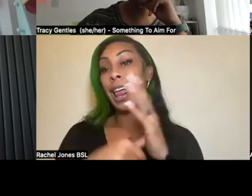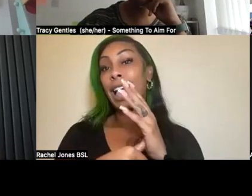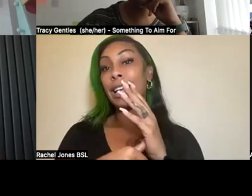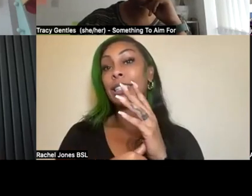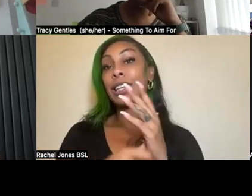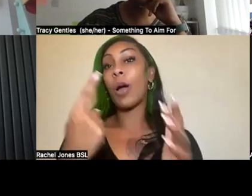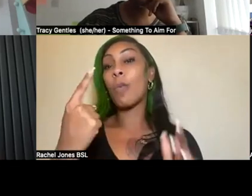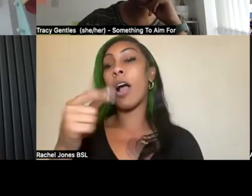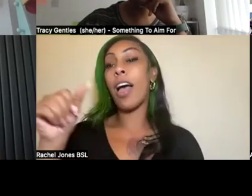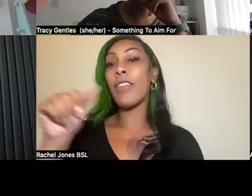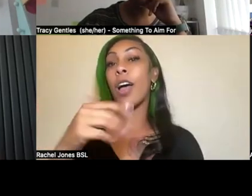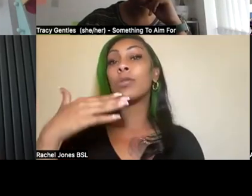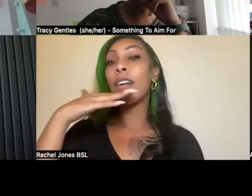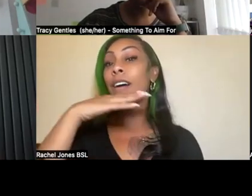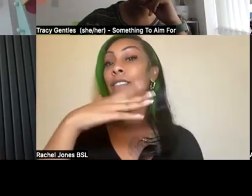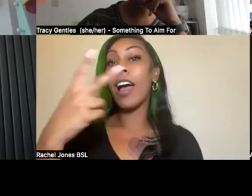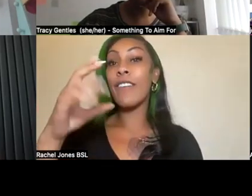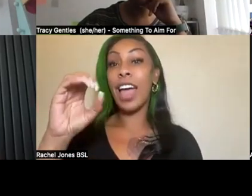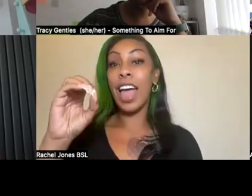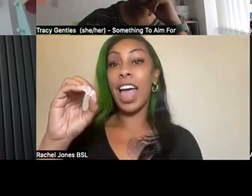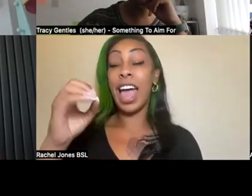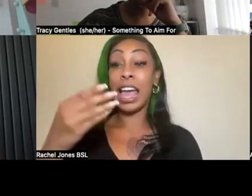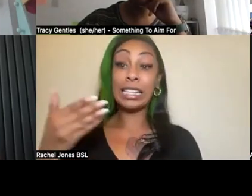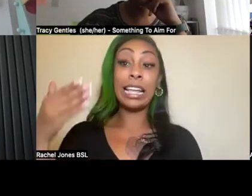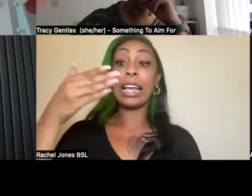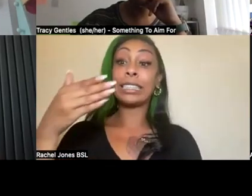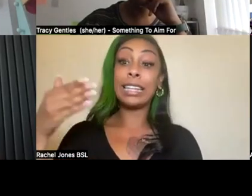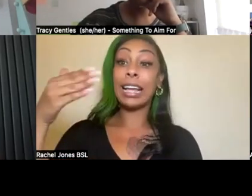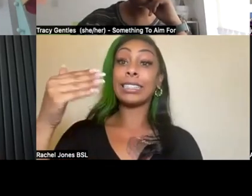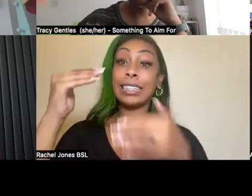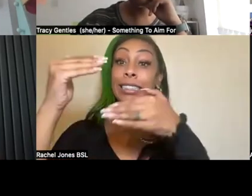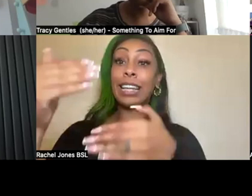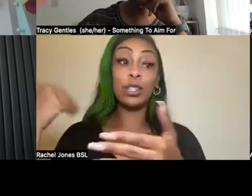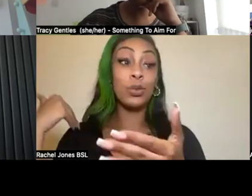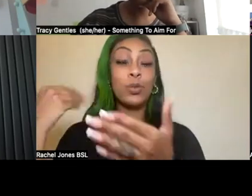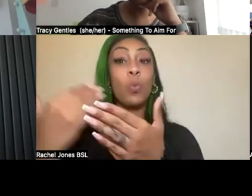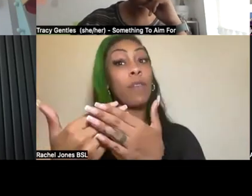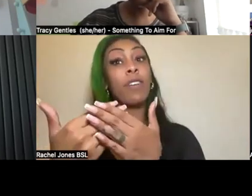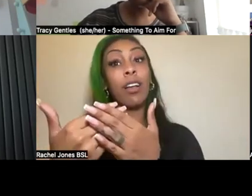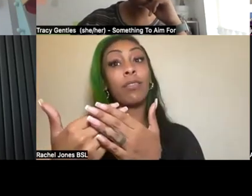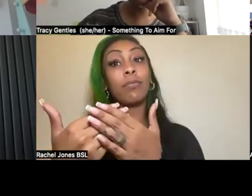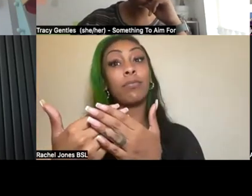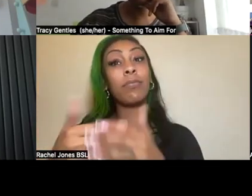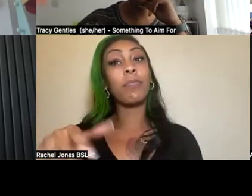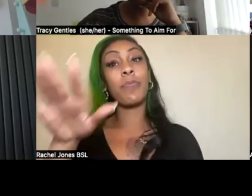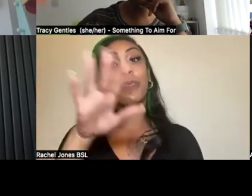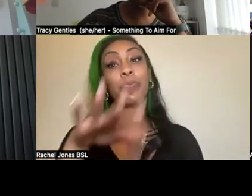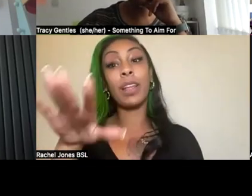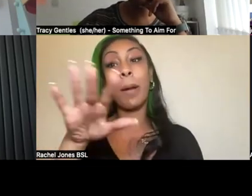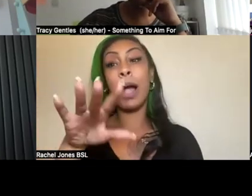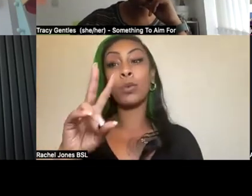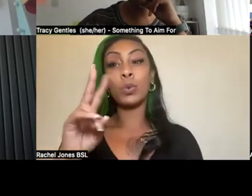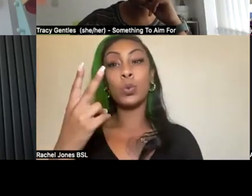1,580 people have attended sessions so far this week, and about twice as many people have accessed recordings as